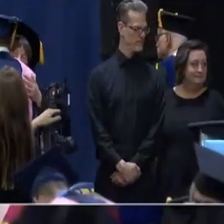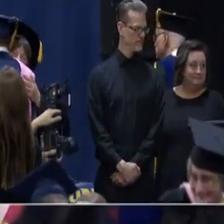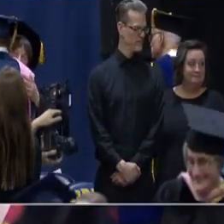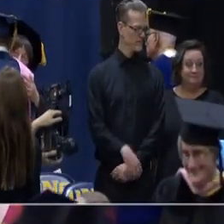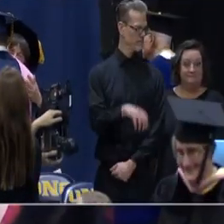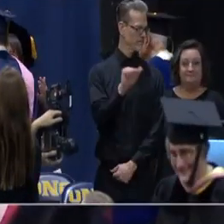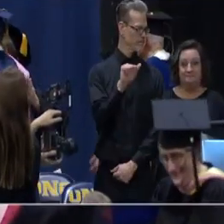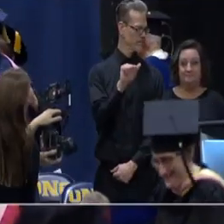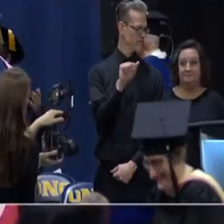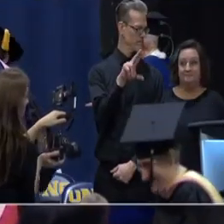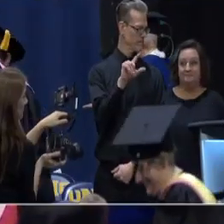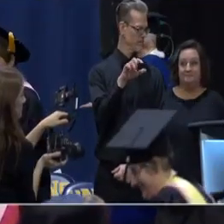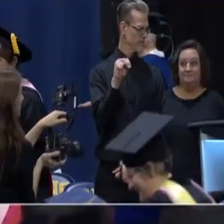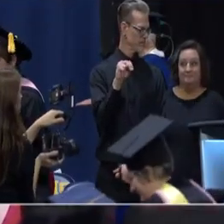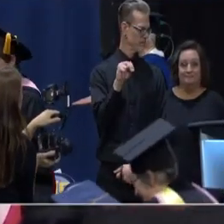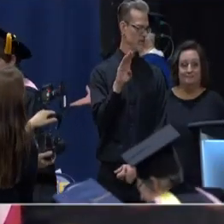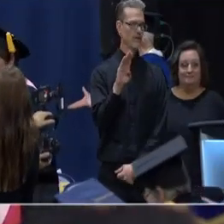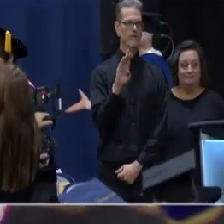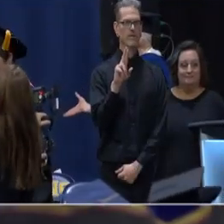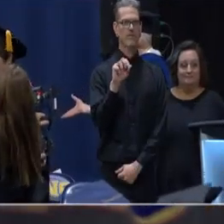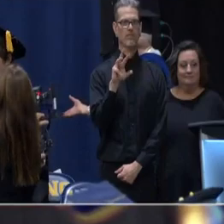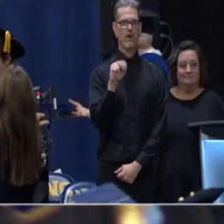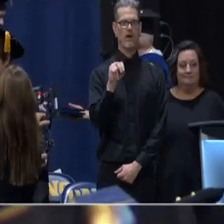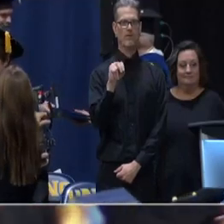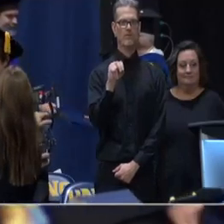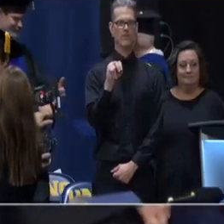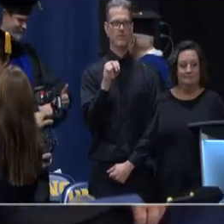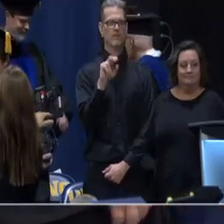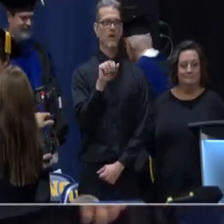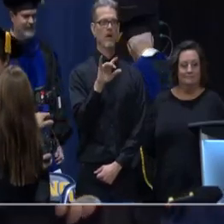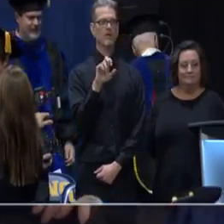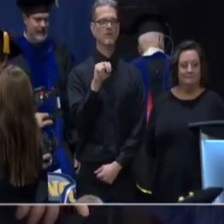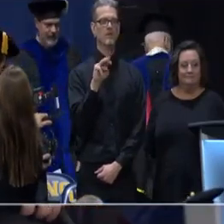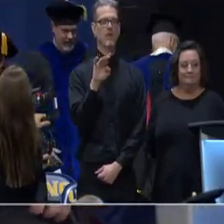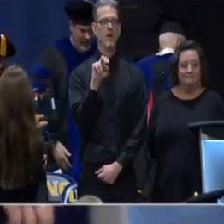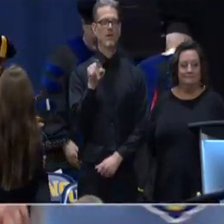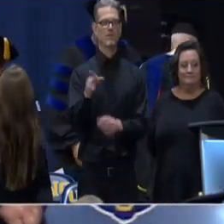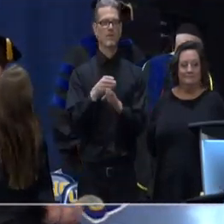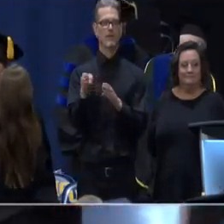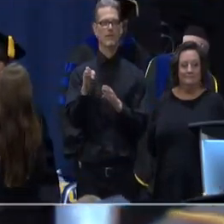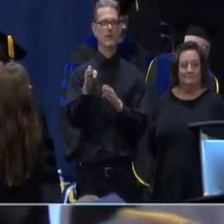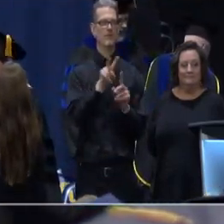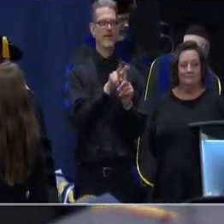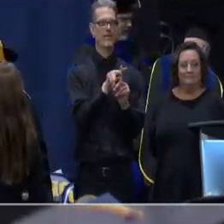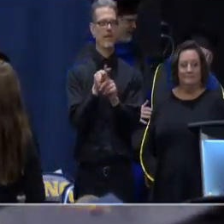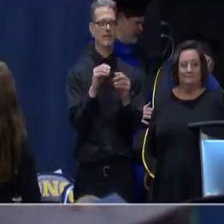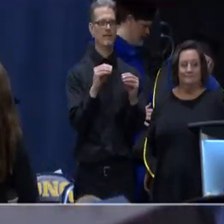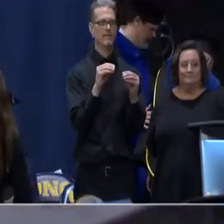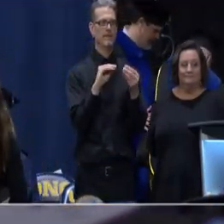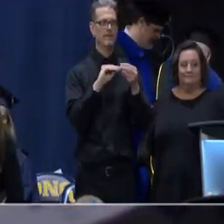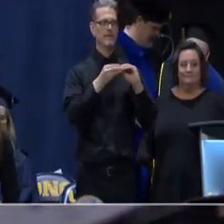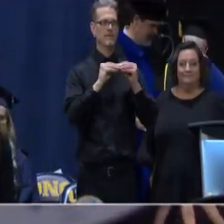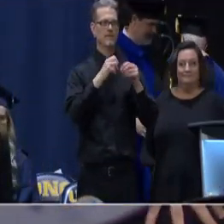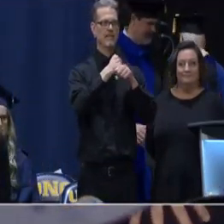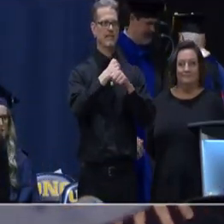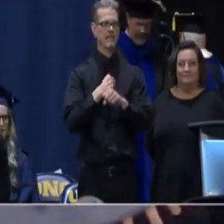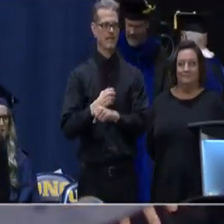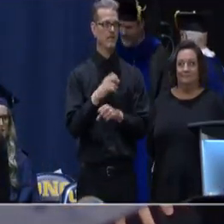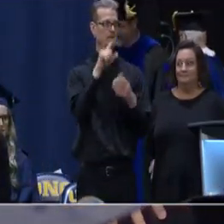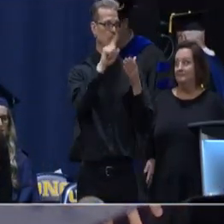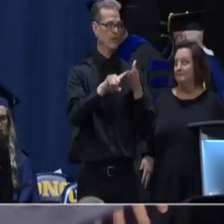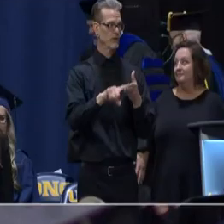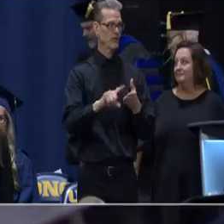Austin Ross Brown. Austin Brown's major is Applied Statistics and